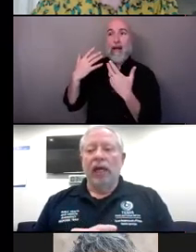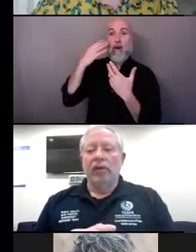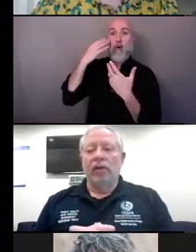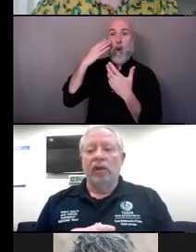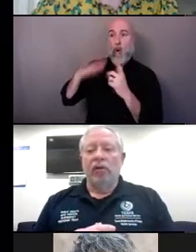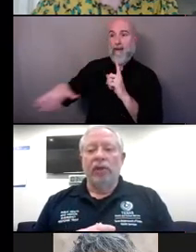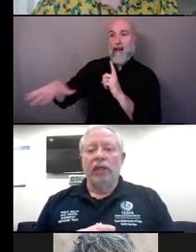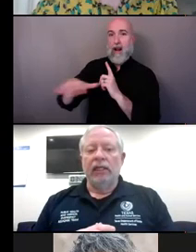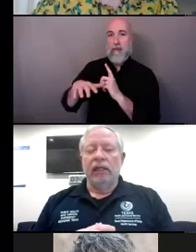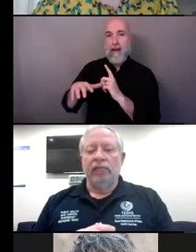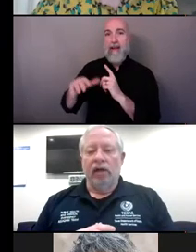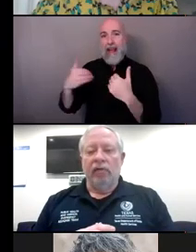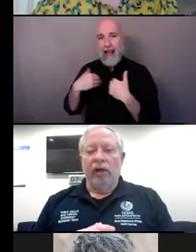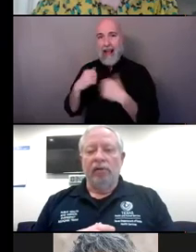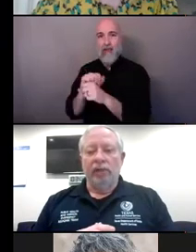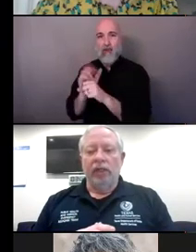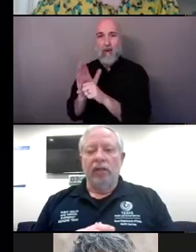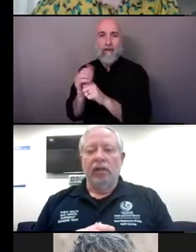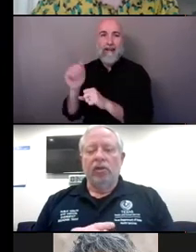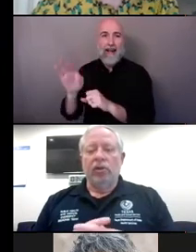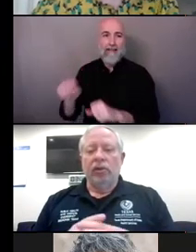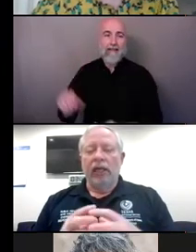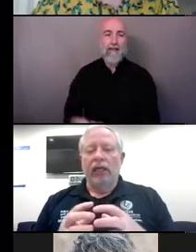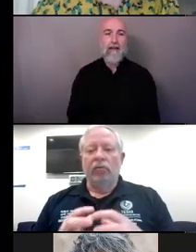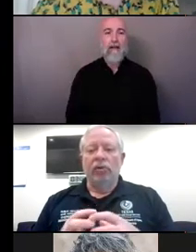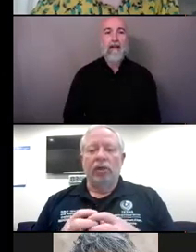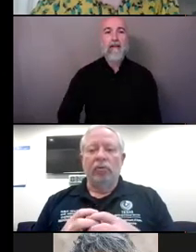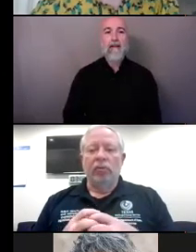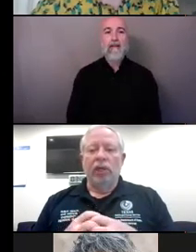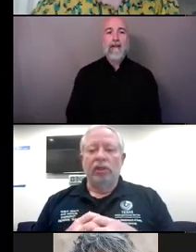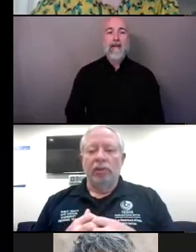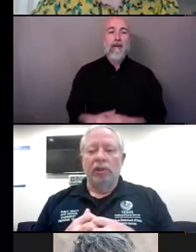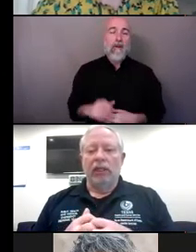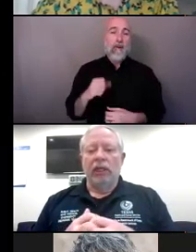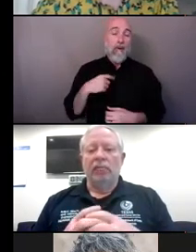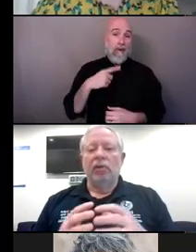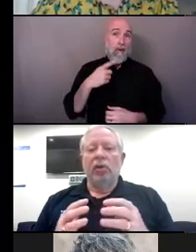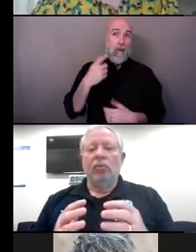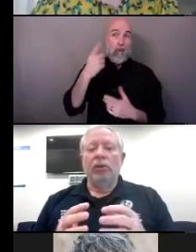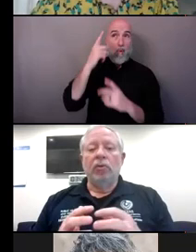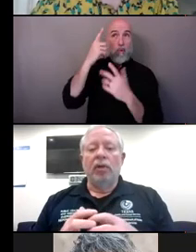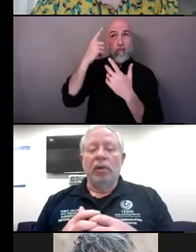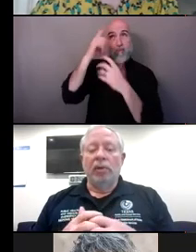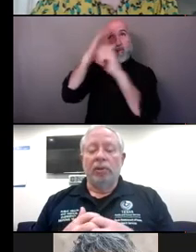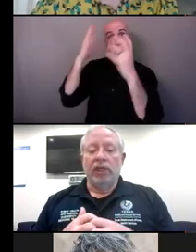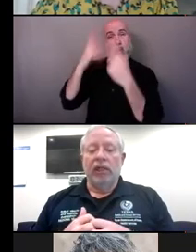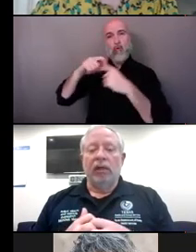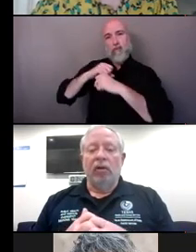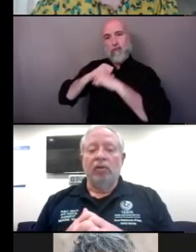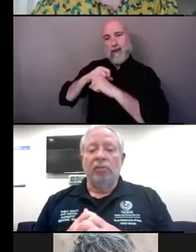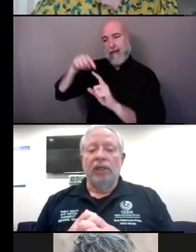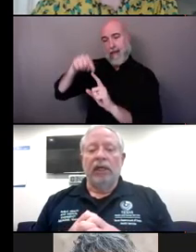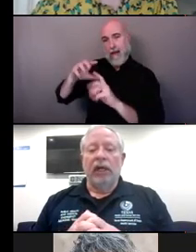environment that has COVID-19 virus in it. So the idea was that we wanted to protect them. We do want to be able to